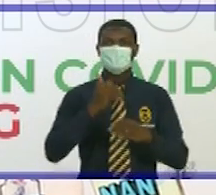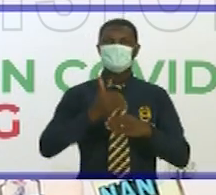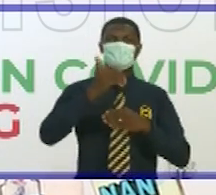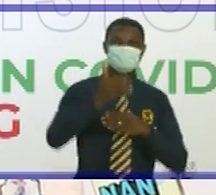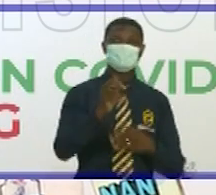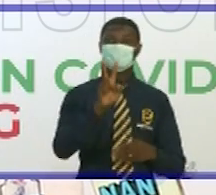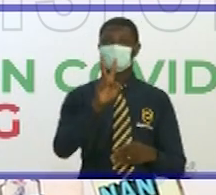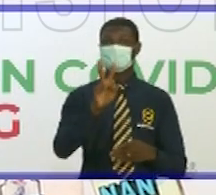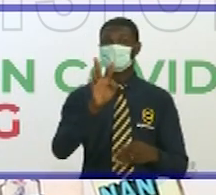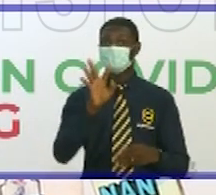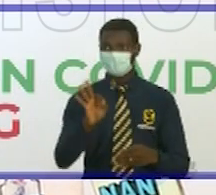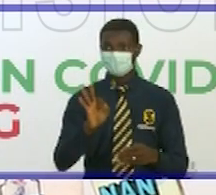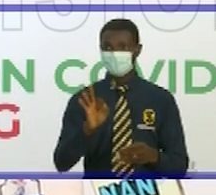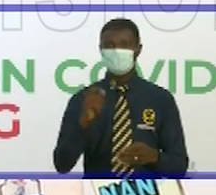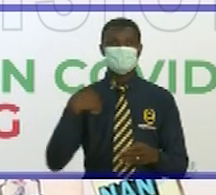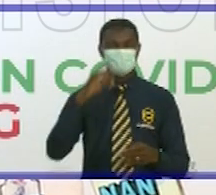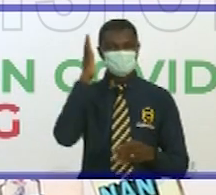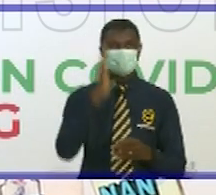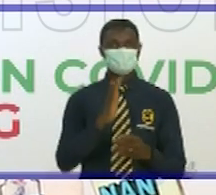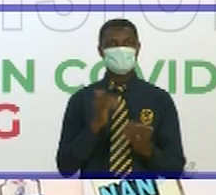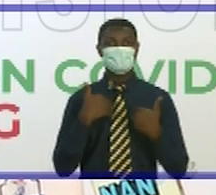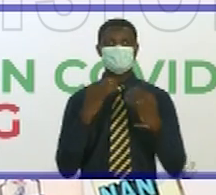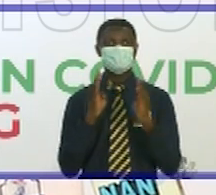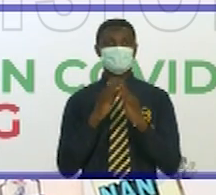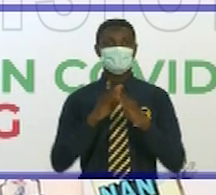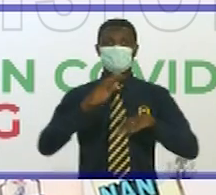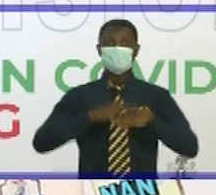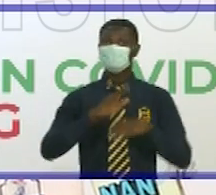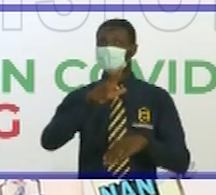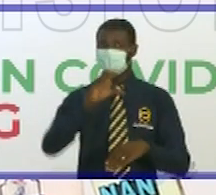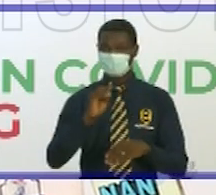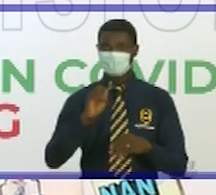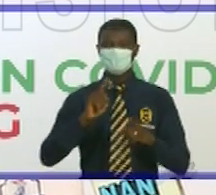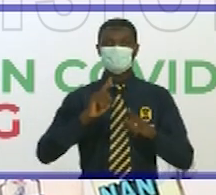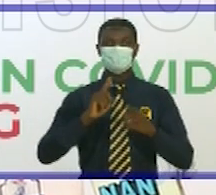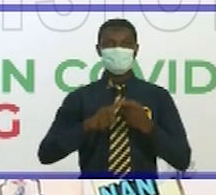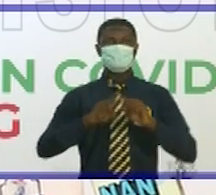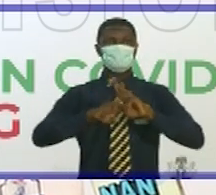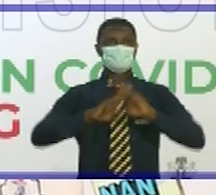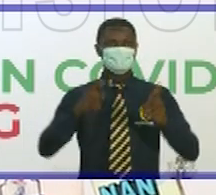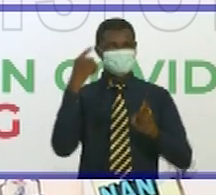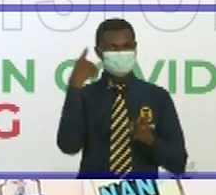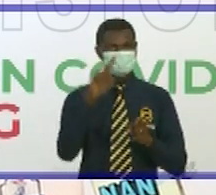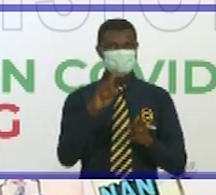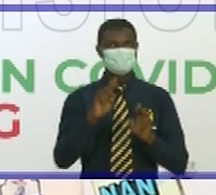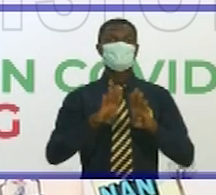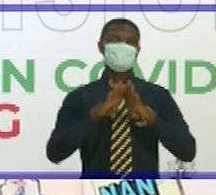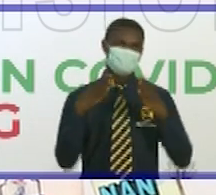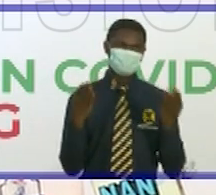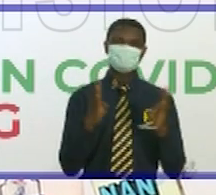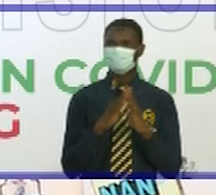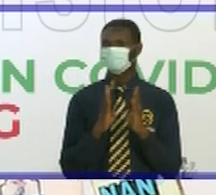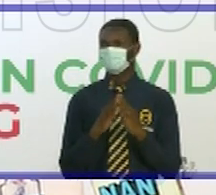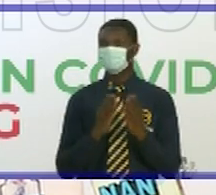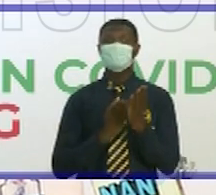with stakeholders on the 30th in readiness for opening via Zoom, because as you have